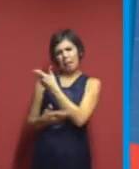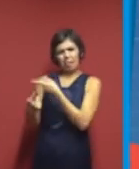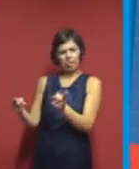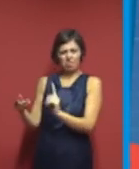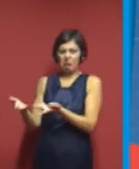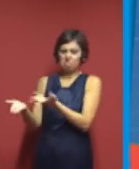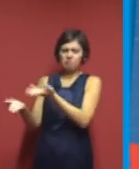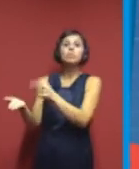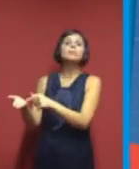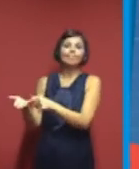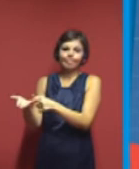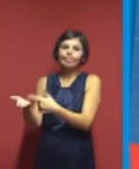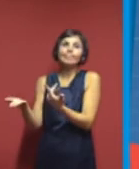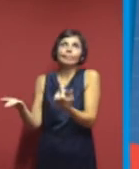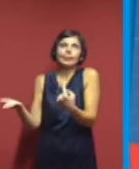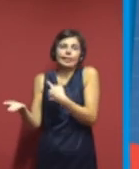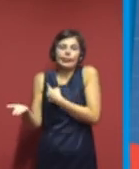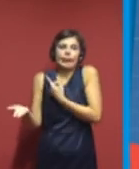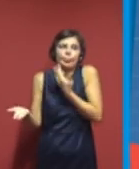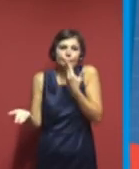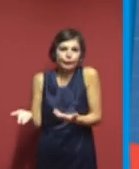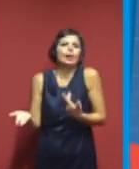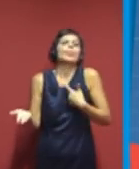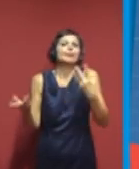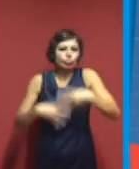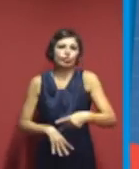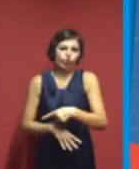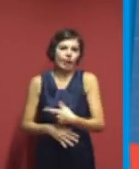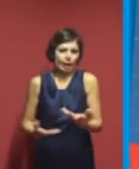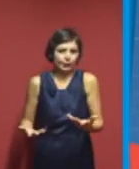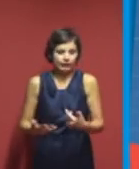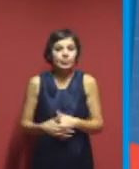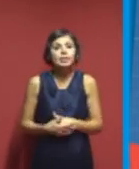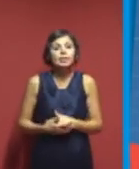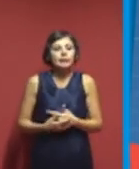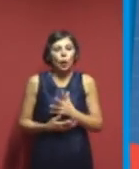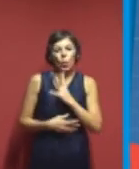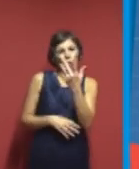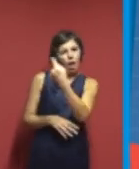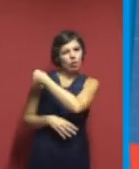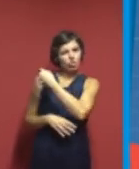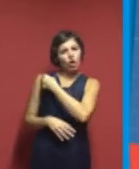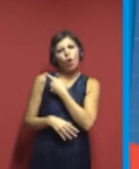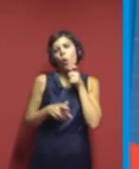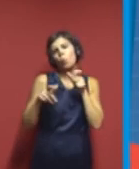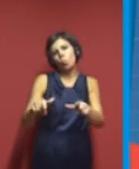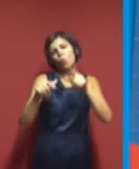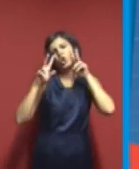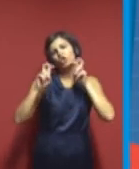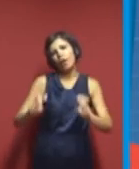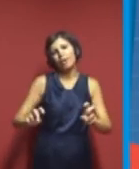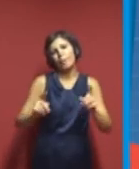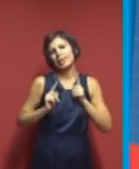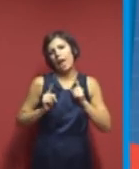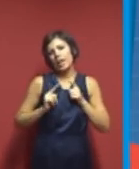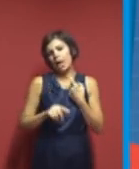any means. This is military research, not for profit. It's from the Great War. Here you can see guys